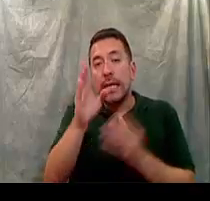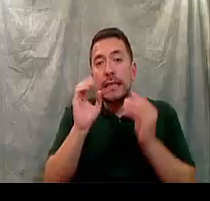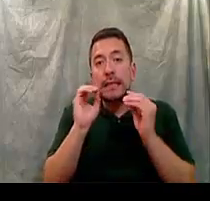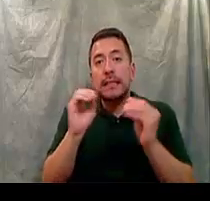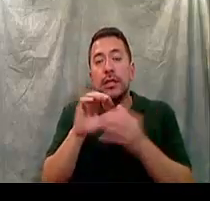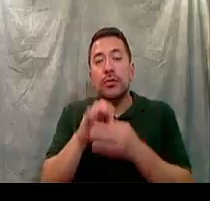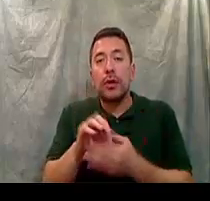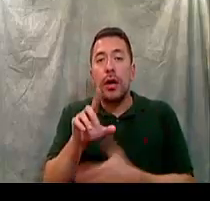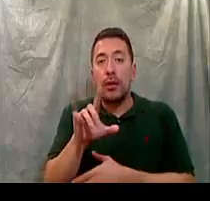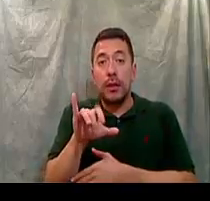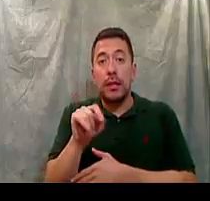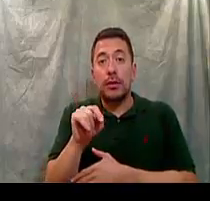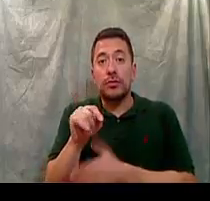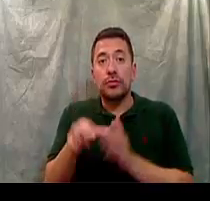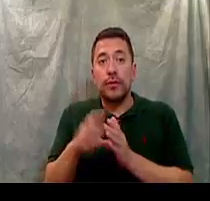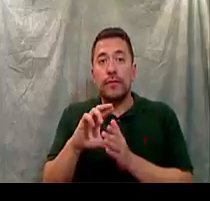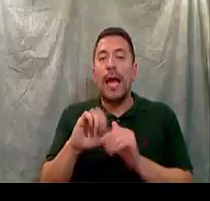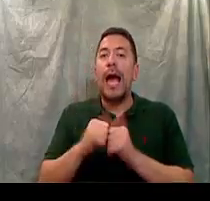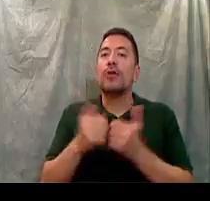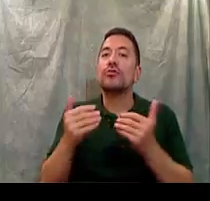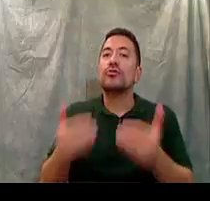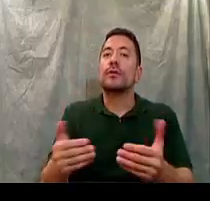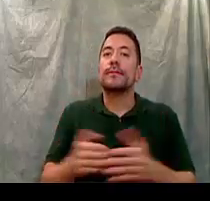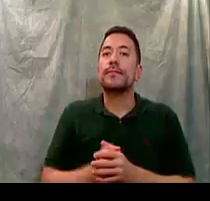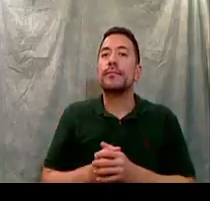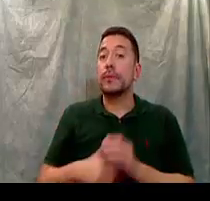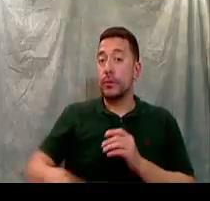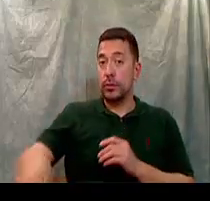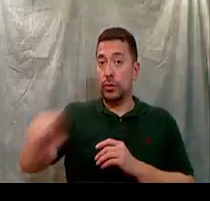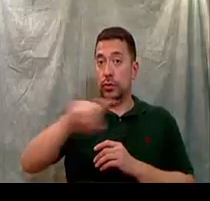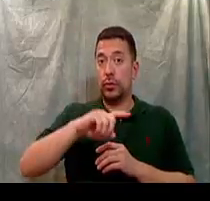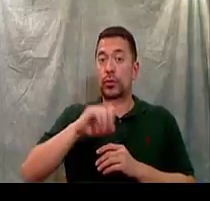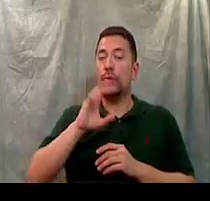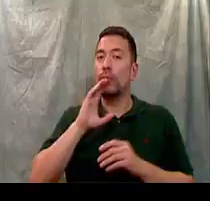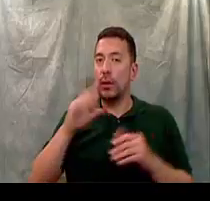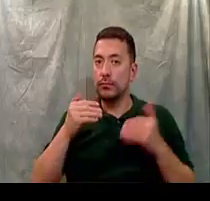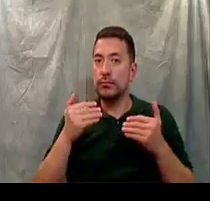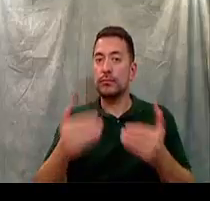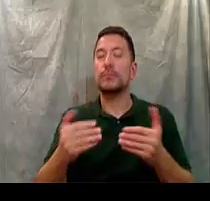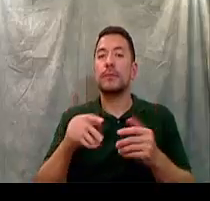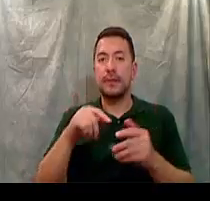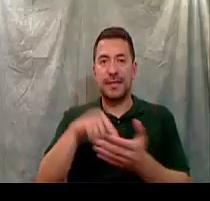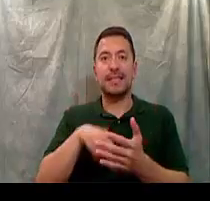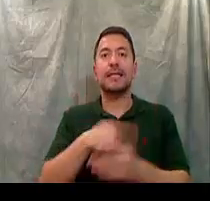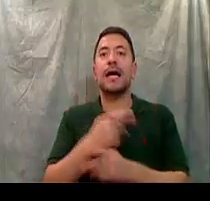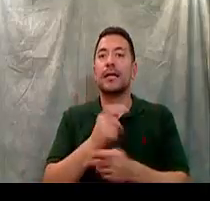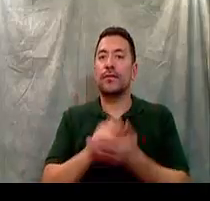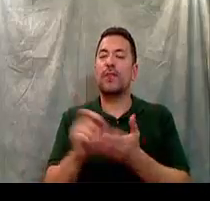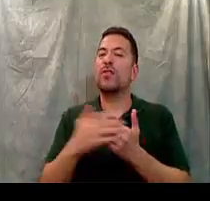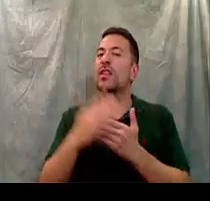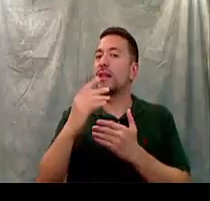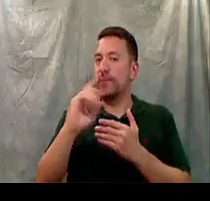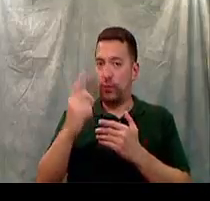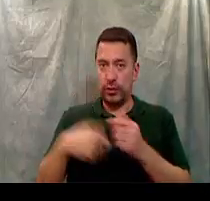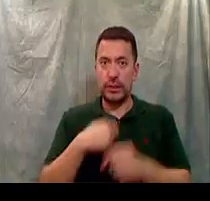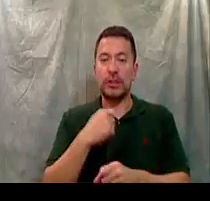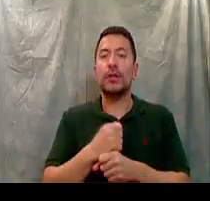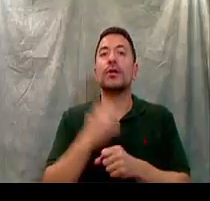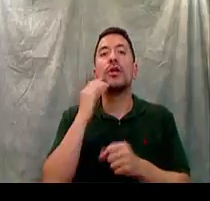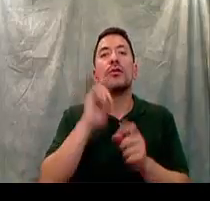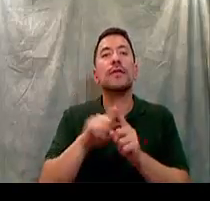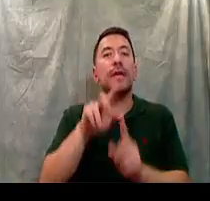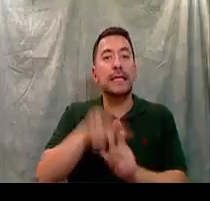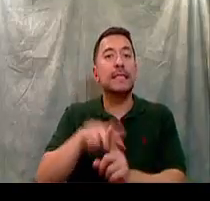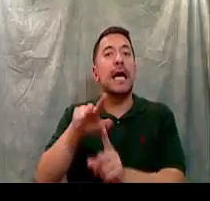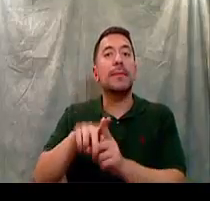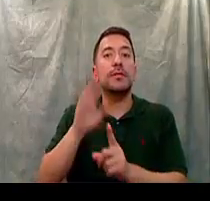reviews and how we begin to do that. You're going to be doing a lot of this type of writing throughout the course of your year one for the various assignments that you'll be